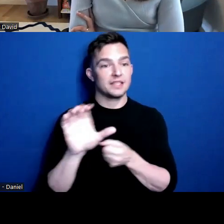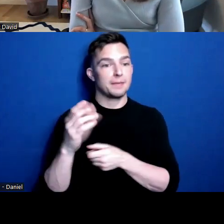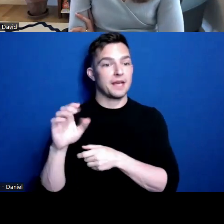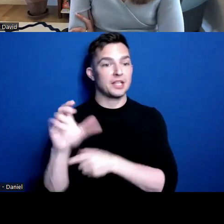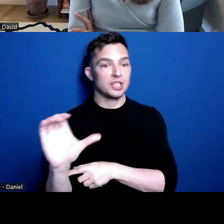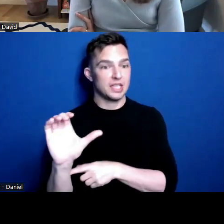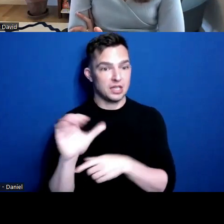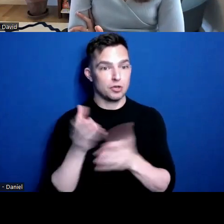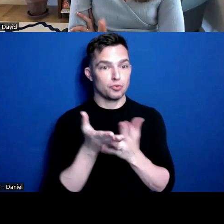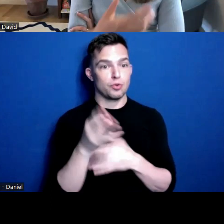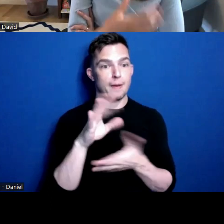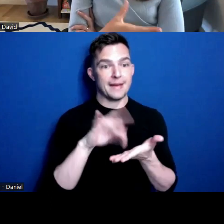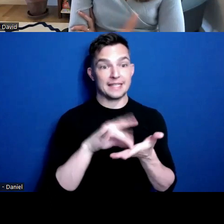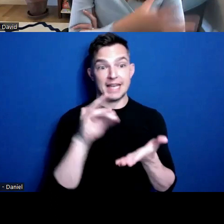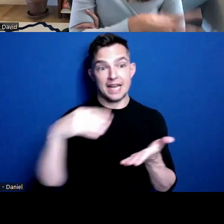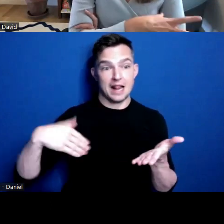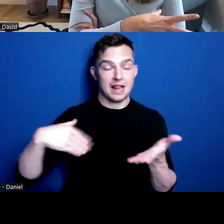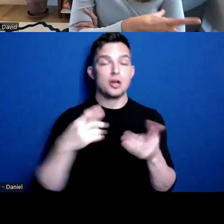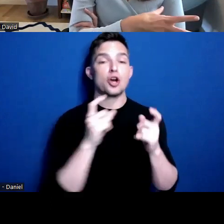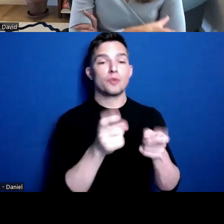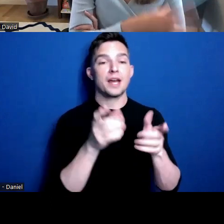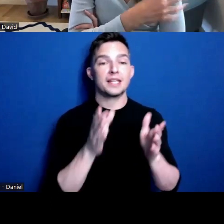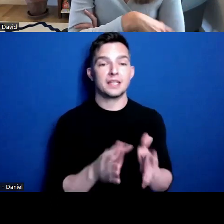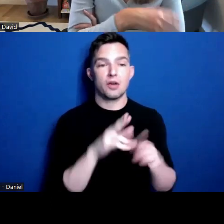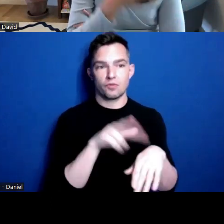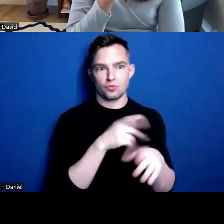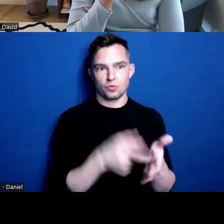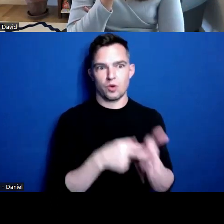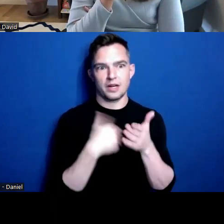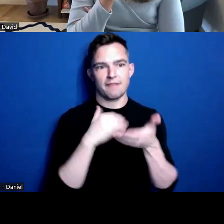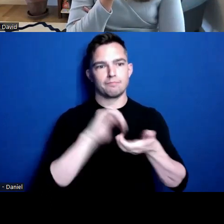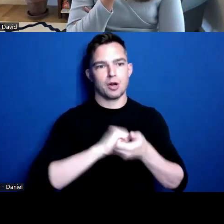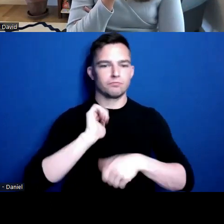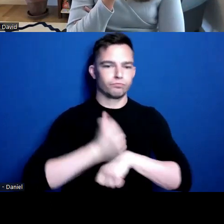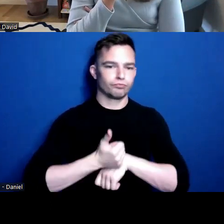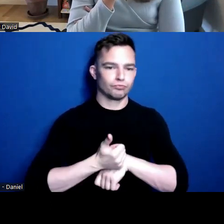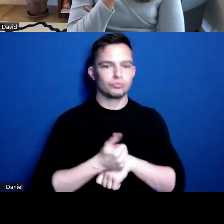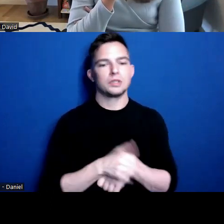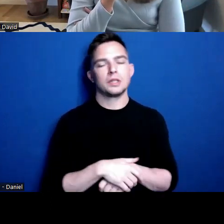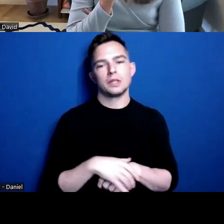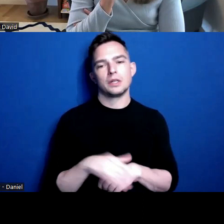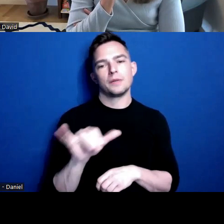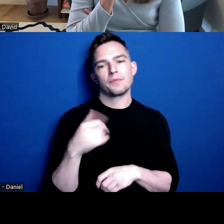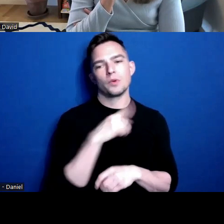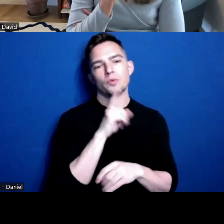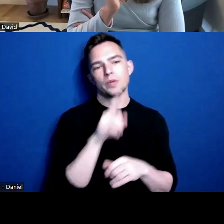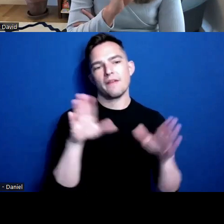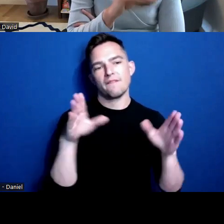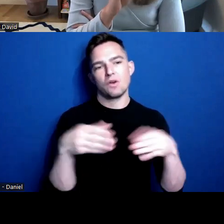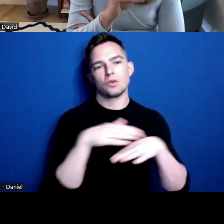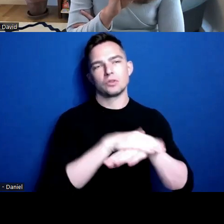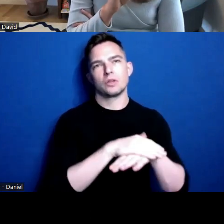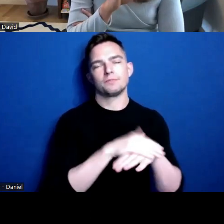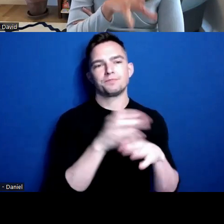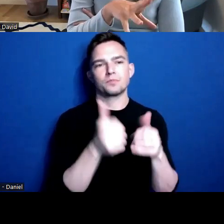implementation through Medicaid, grantees, of course, are required to have those partnerships with 988. But we're really going to focus on what